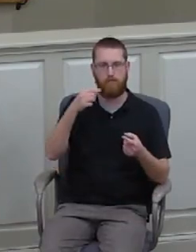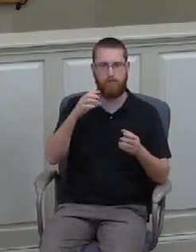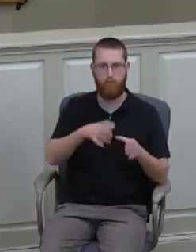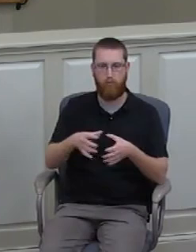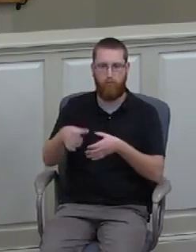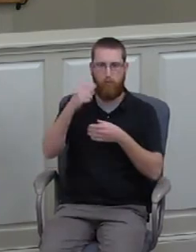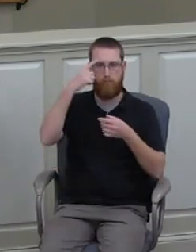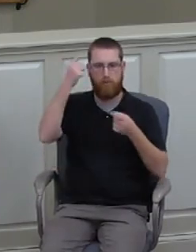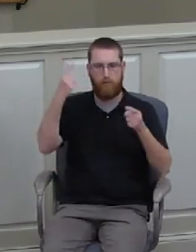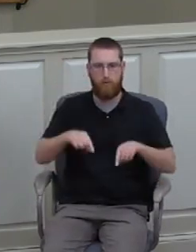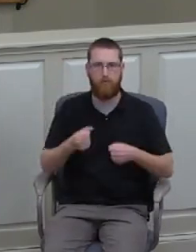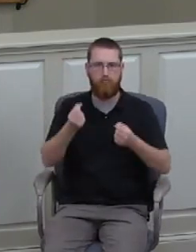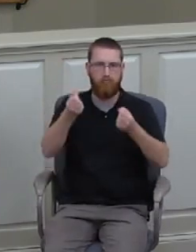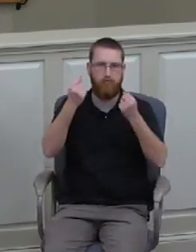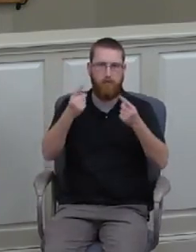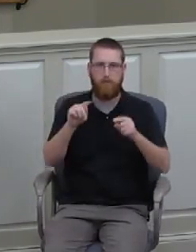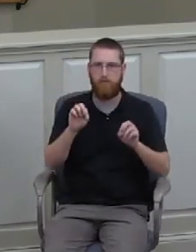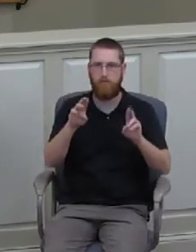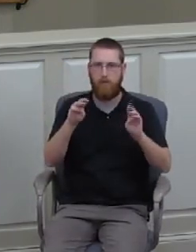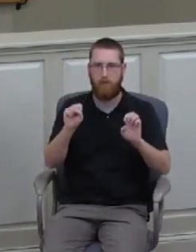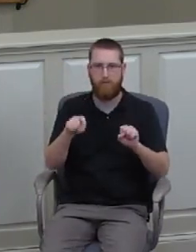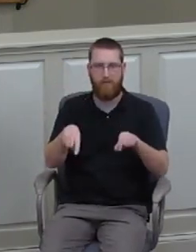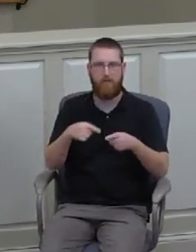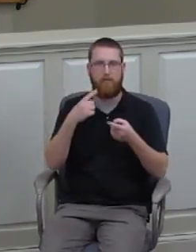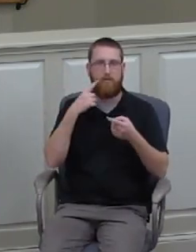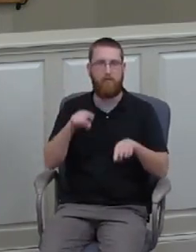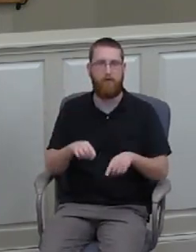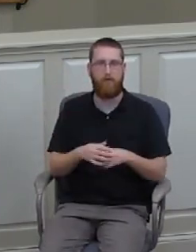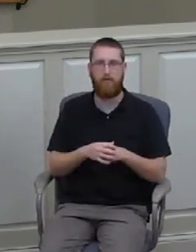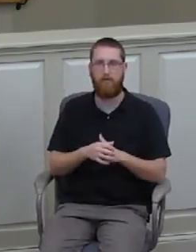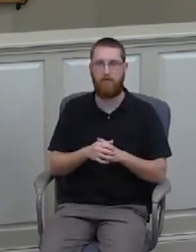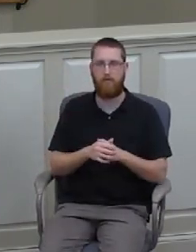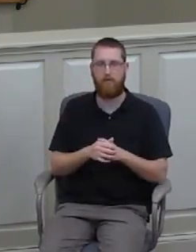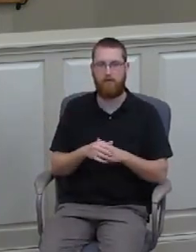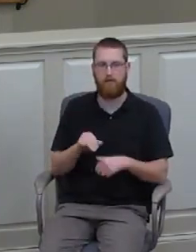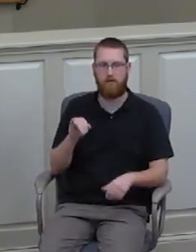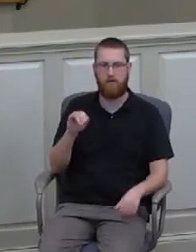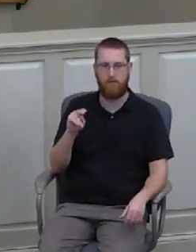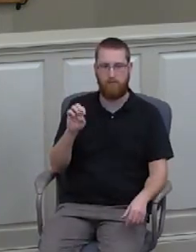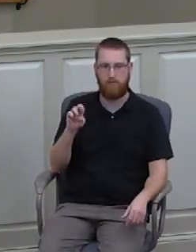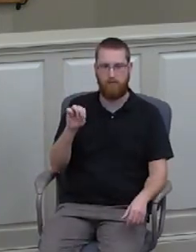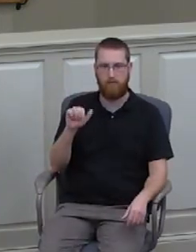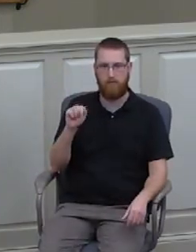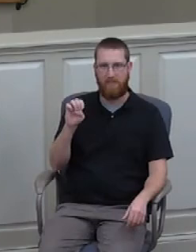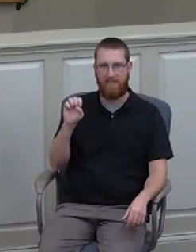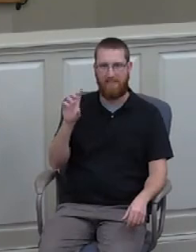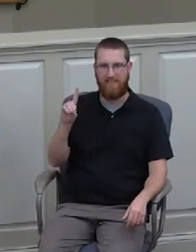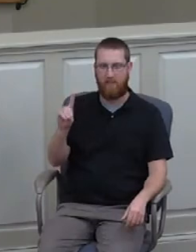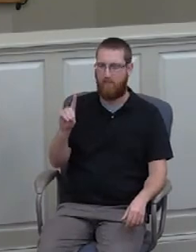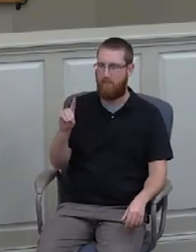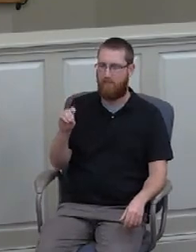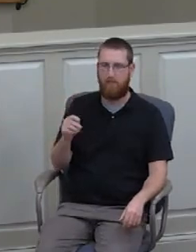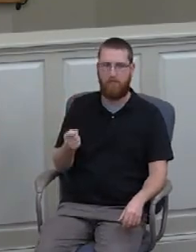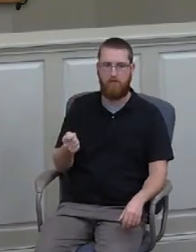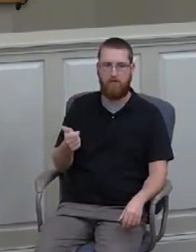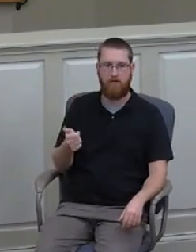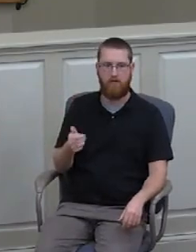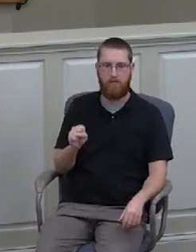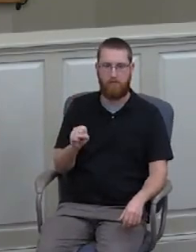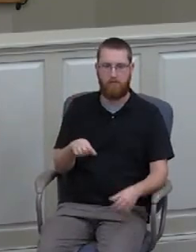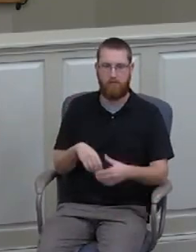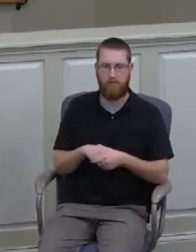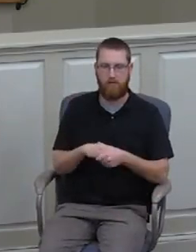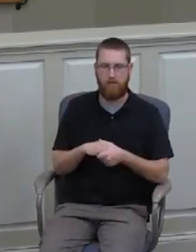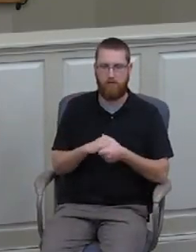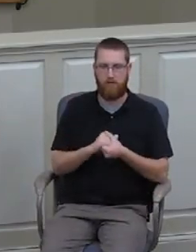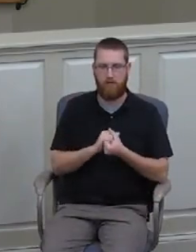a mutual understanding of the terms of this agreement. That should be increased. Okay. Well, I'll let you make that correction. It just didn't